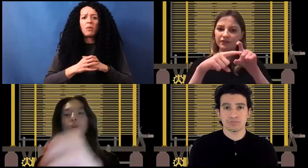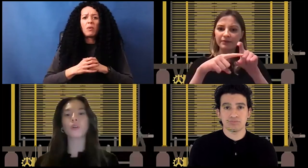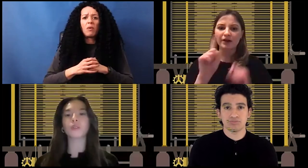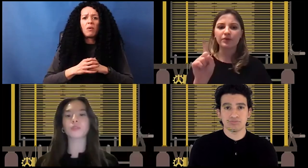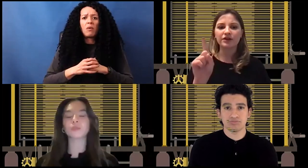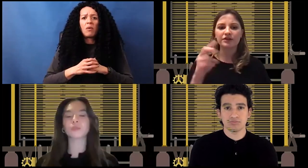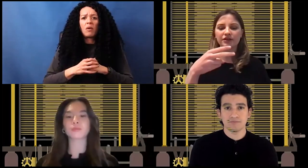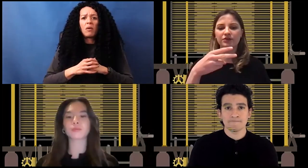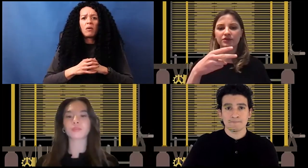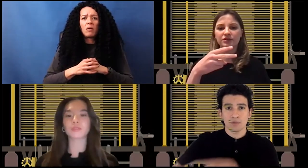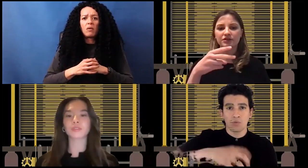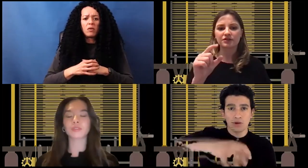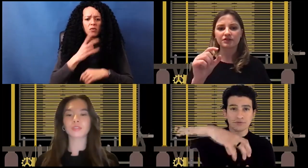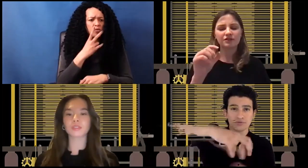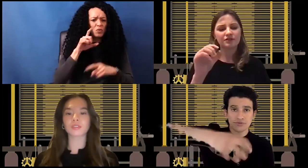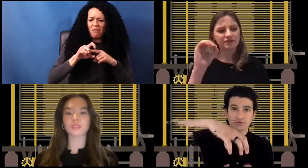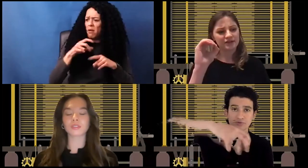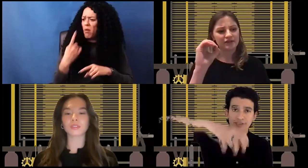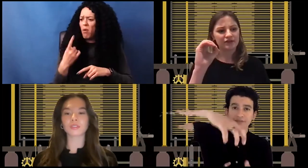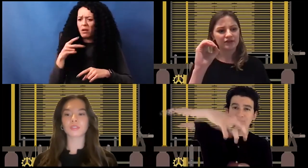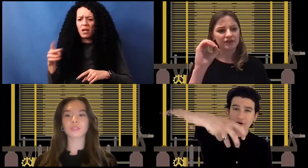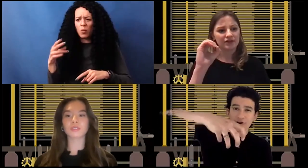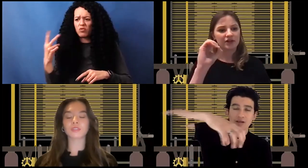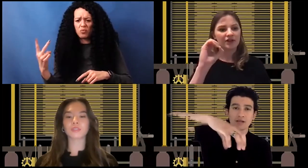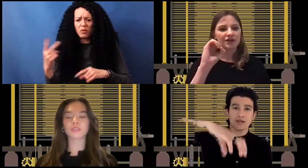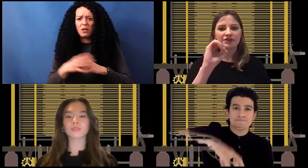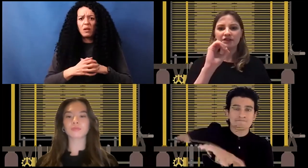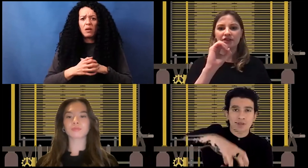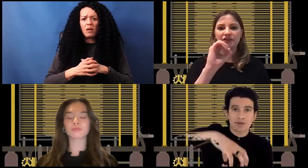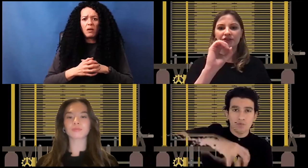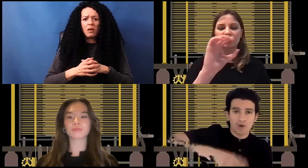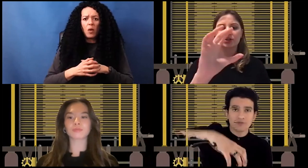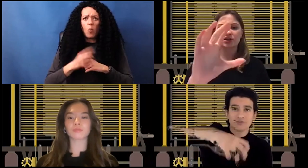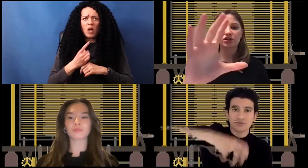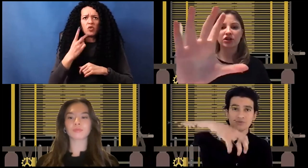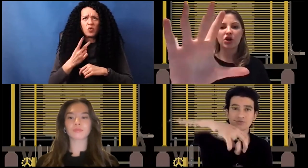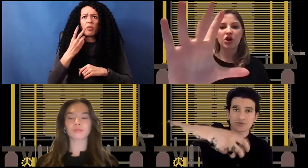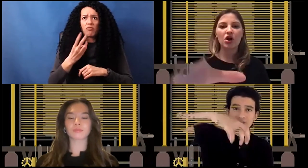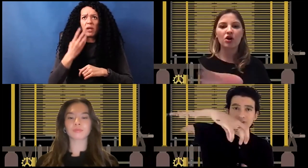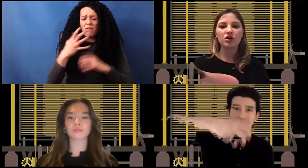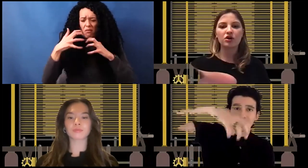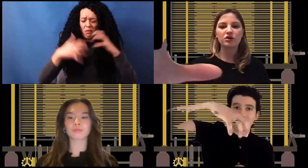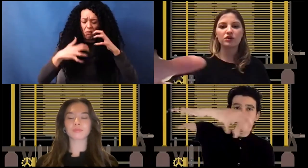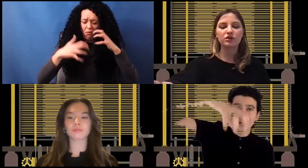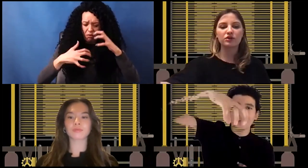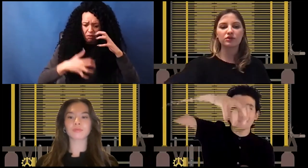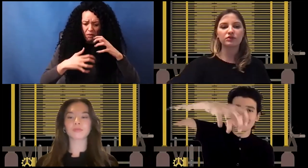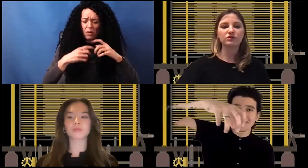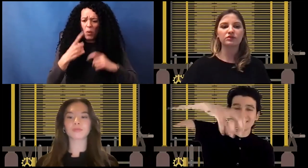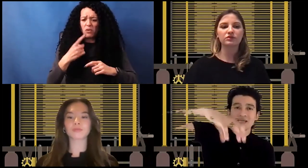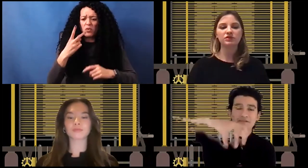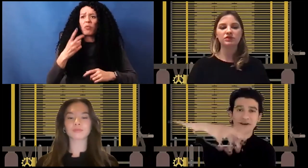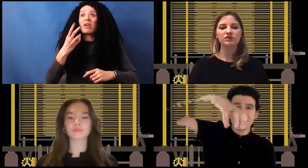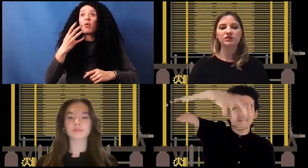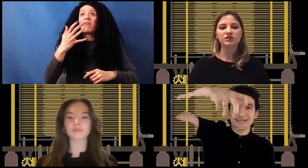equals 0. 0 divided by 1 equals 1, 2, 3, 4. 1, 2, 3, 4, 5,